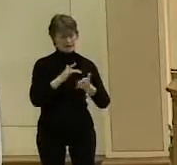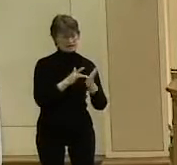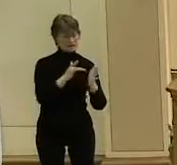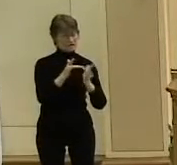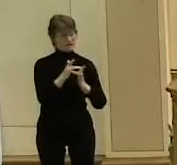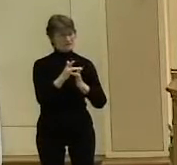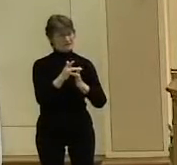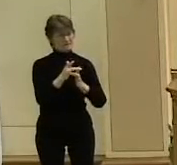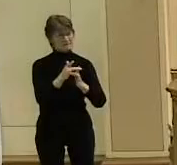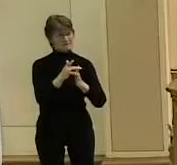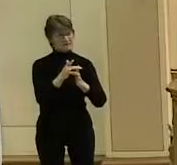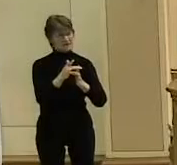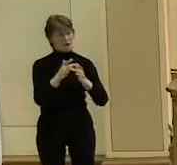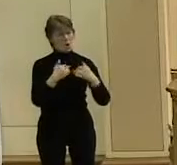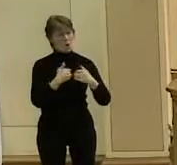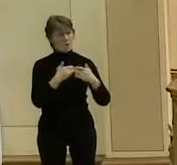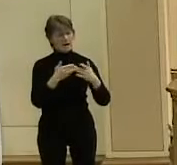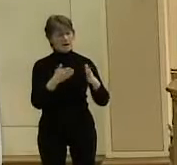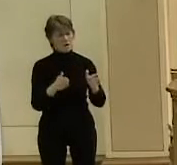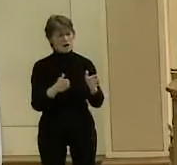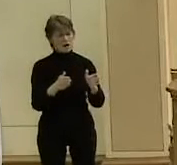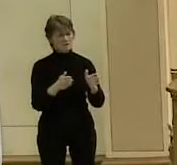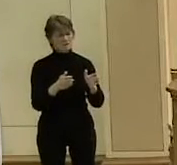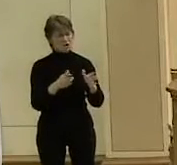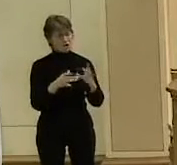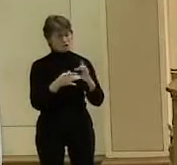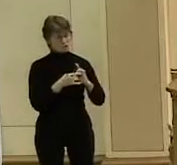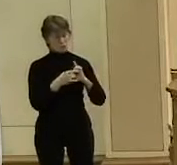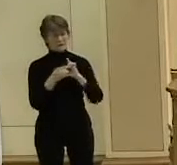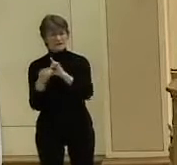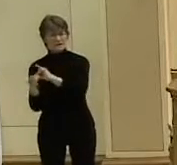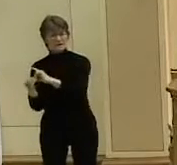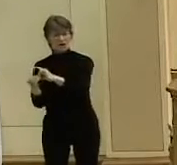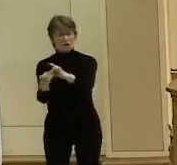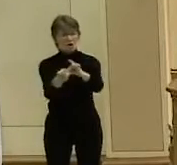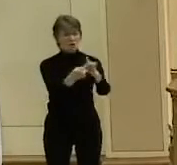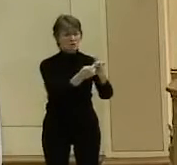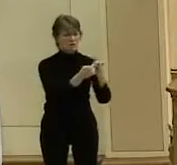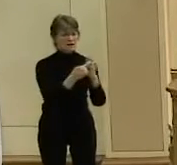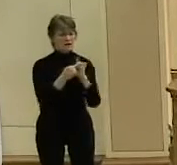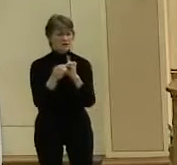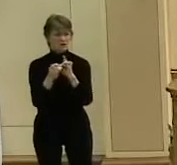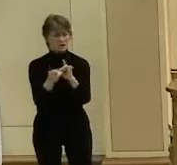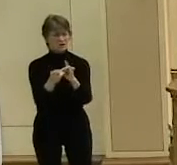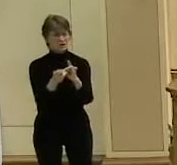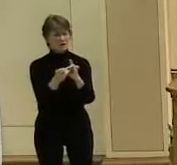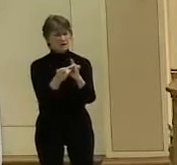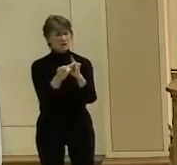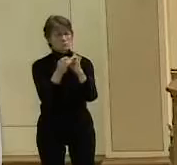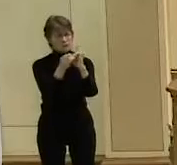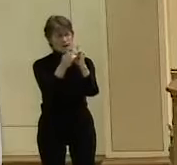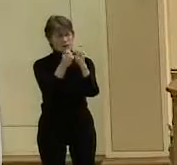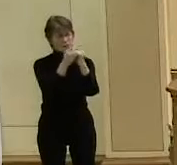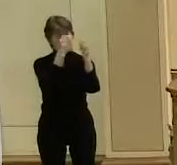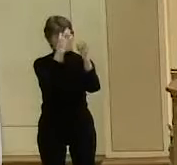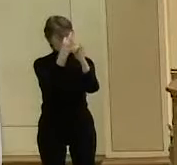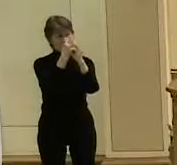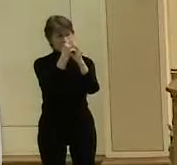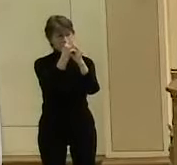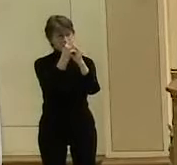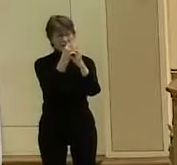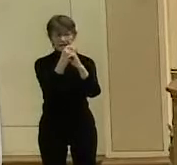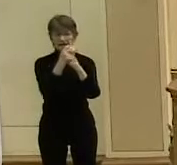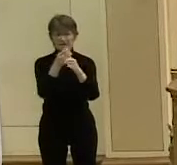of a carpenter, open our hearts, joining us together as one body, united in faith, having gifts